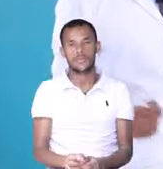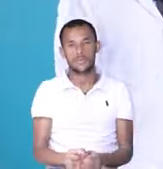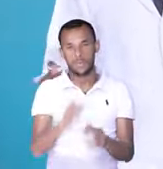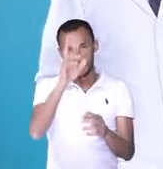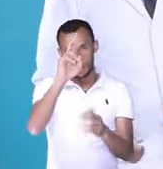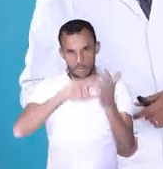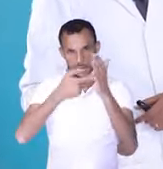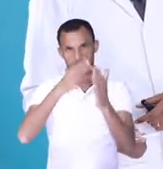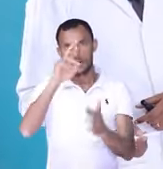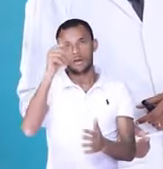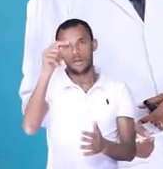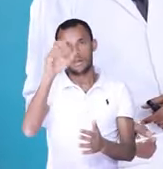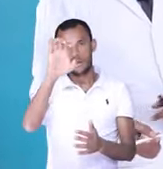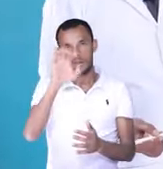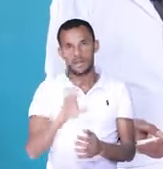R means rate.